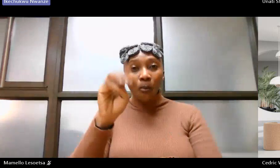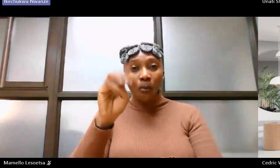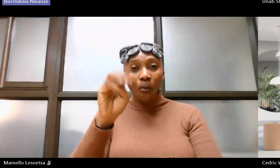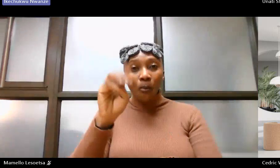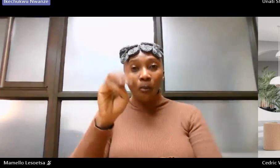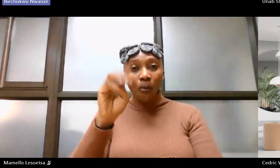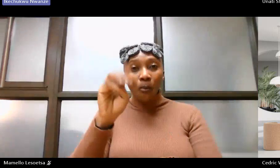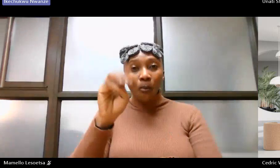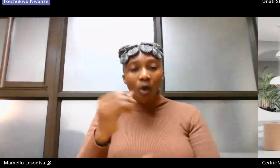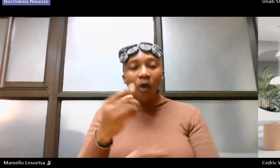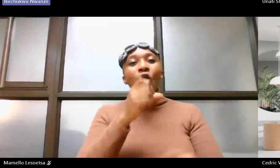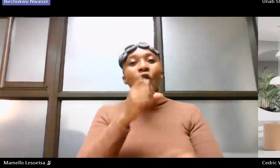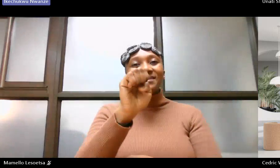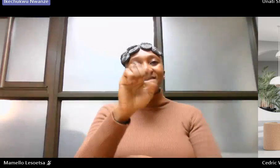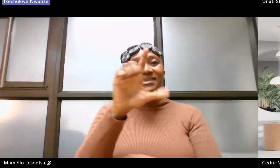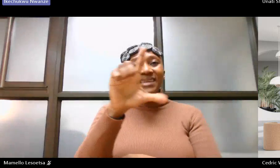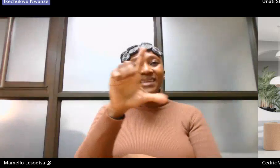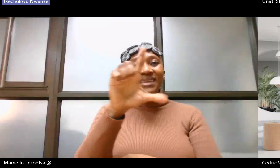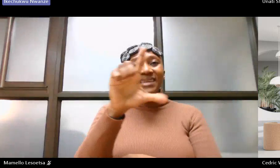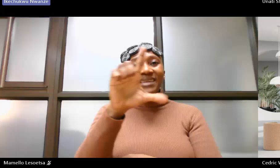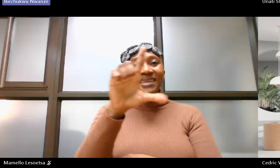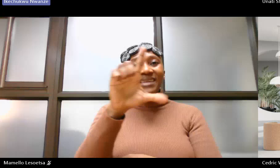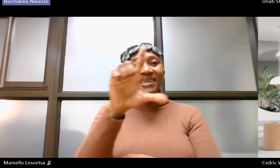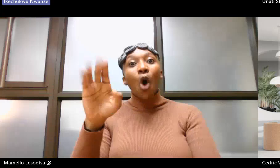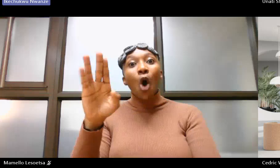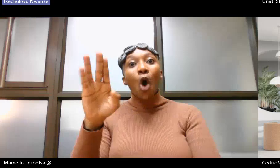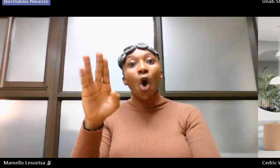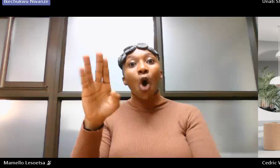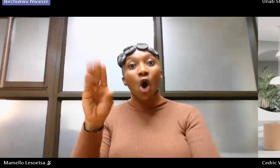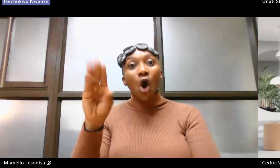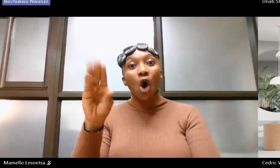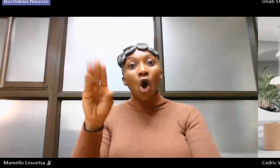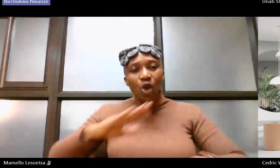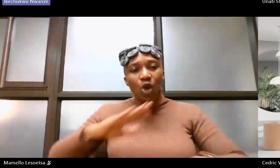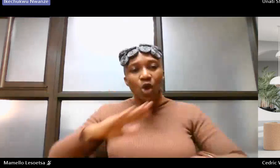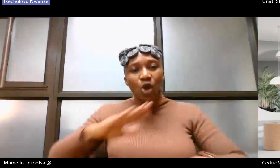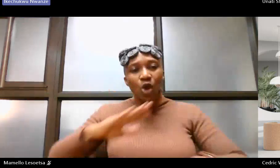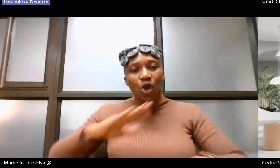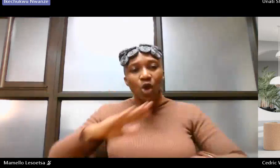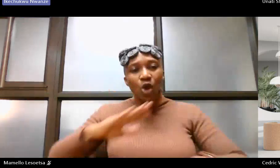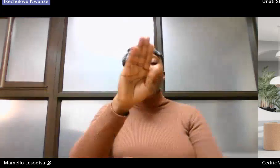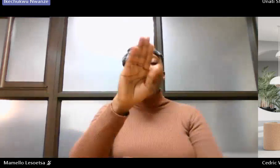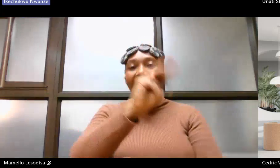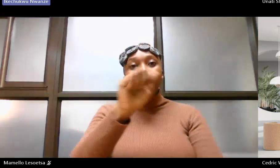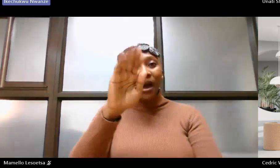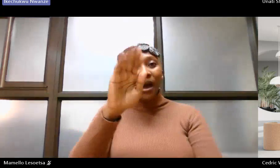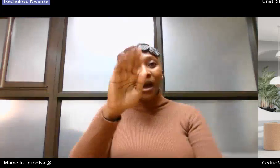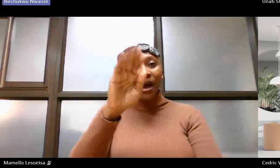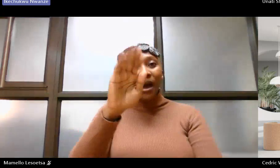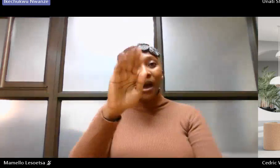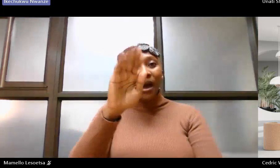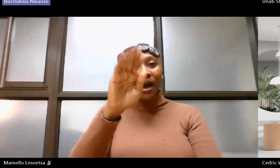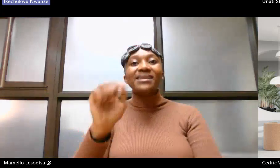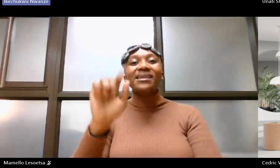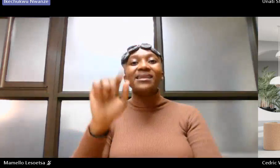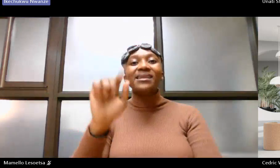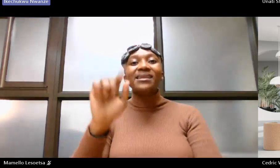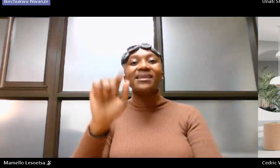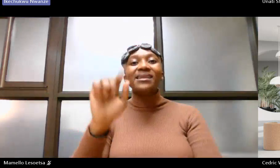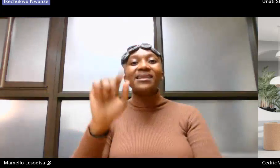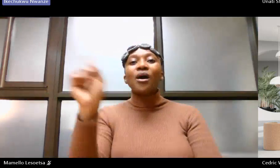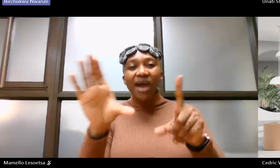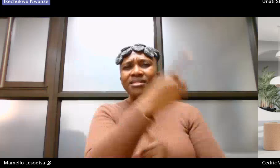on the Amabomvana tribe in South Africa, were able to find out that they actually have a different view of the ethics